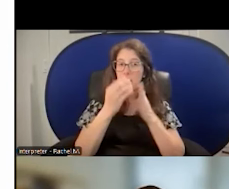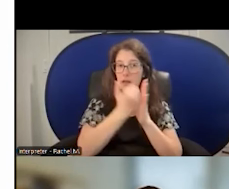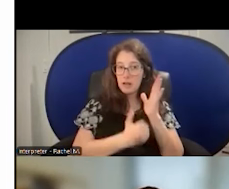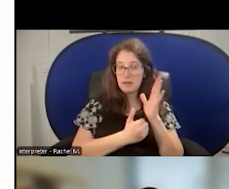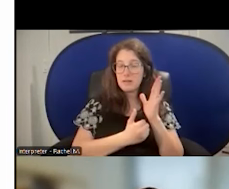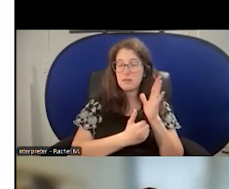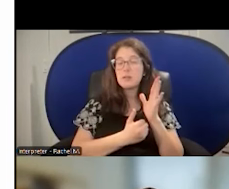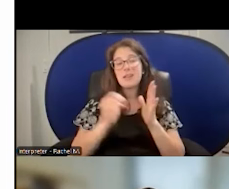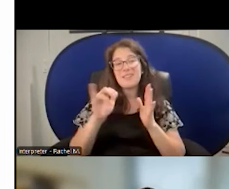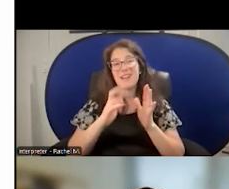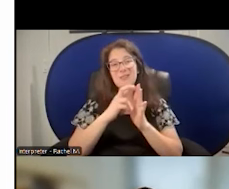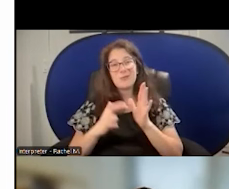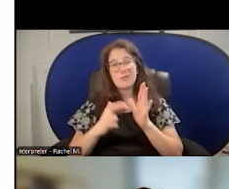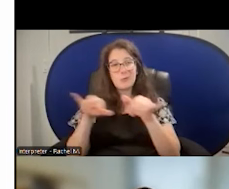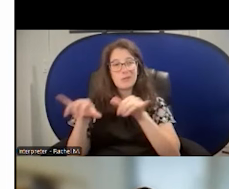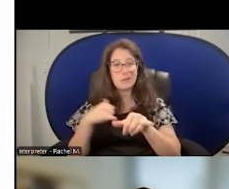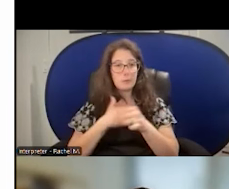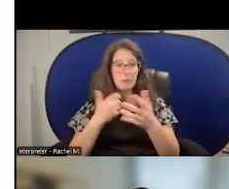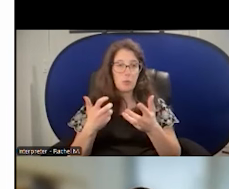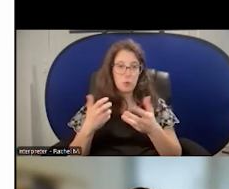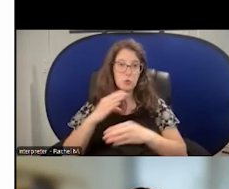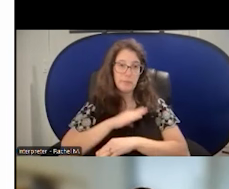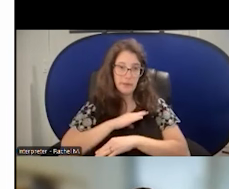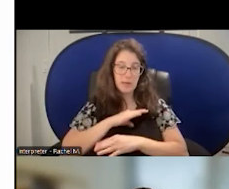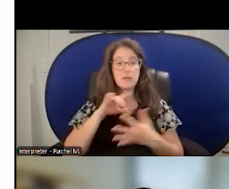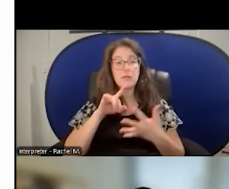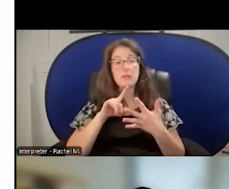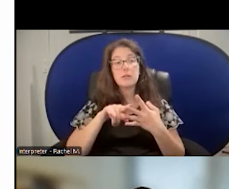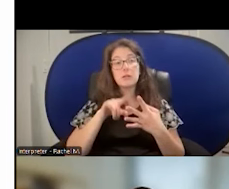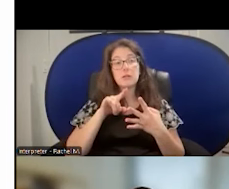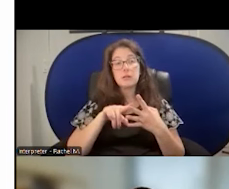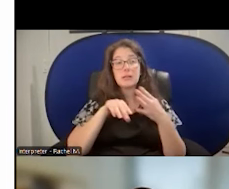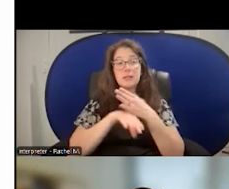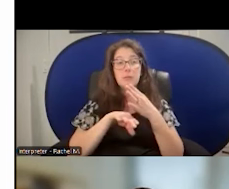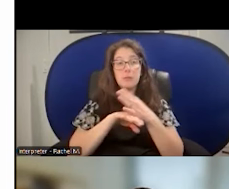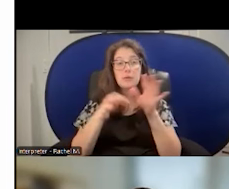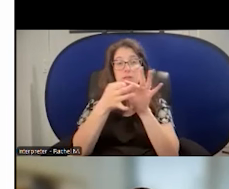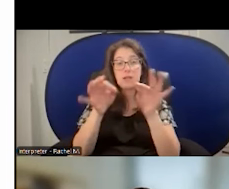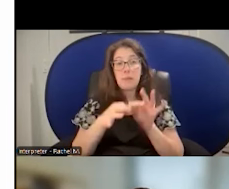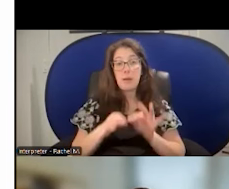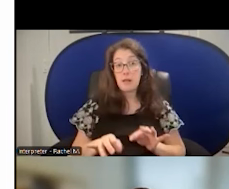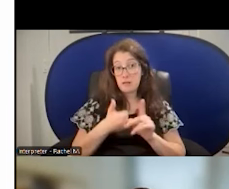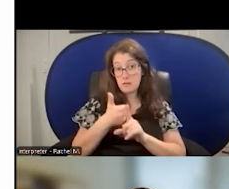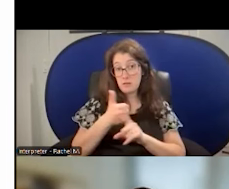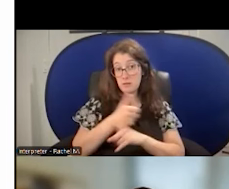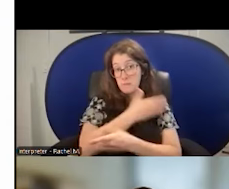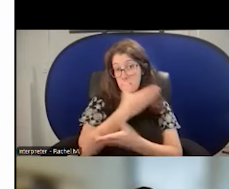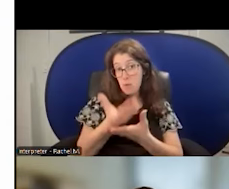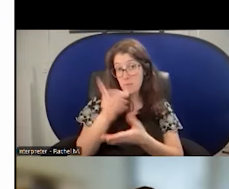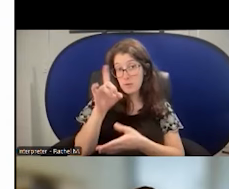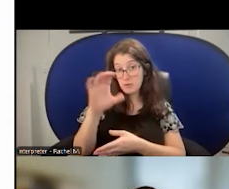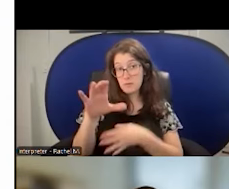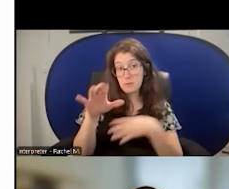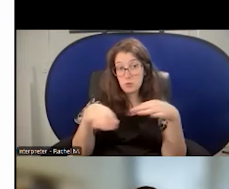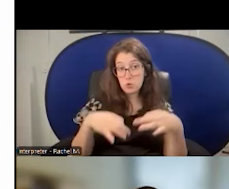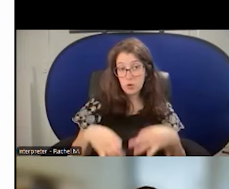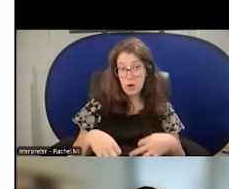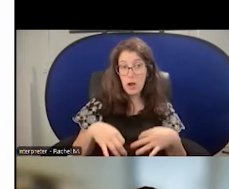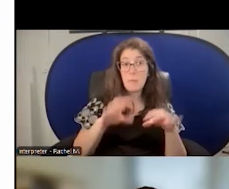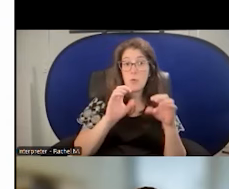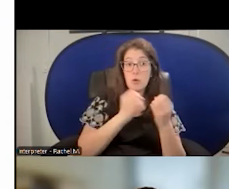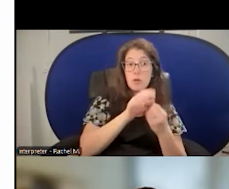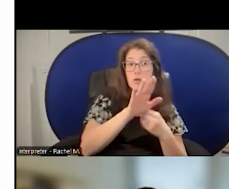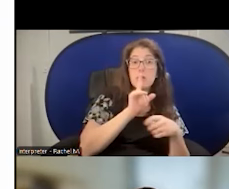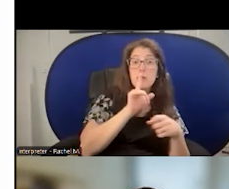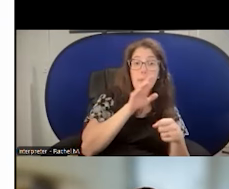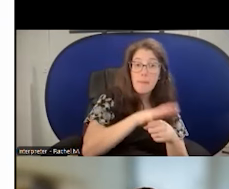meet. An accessibility statement is a public document that describes the organization's